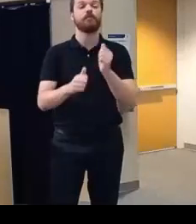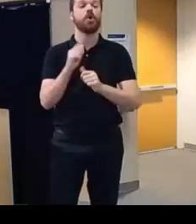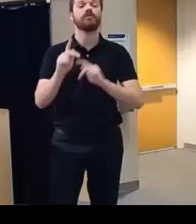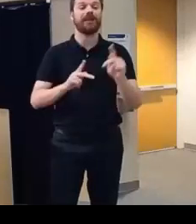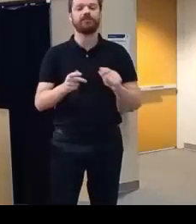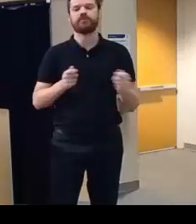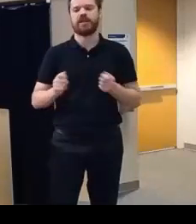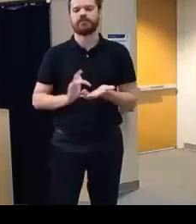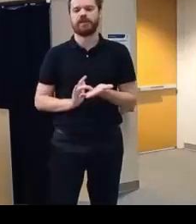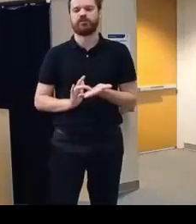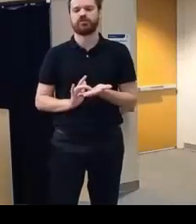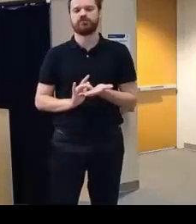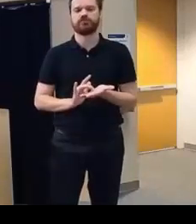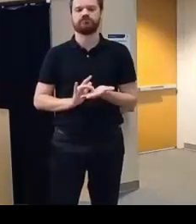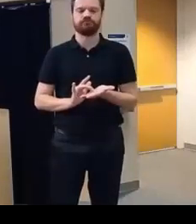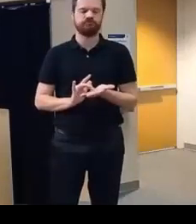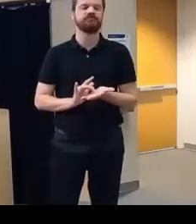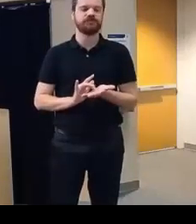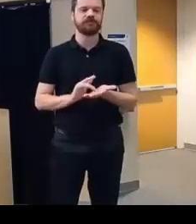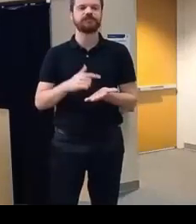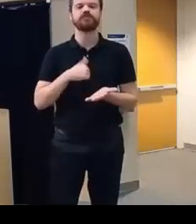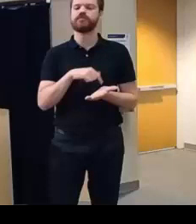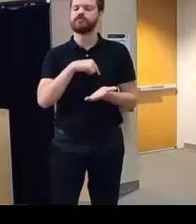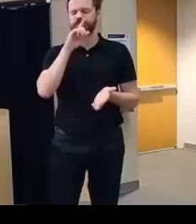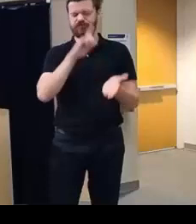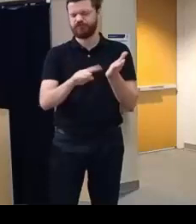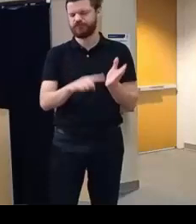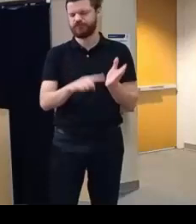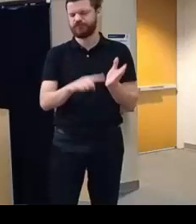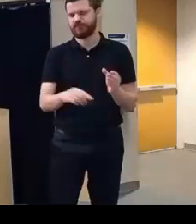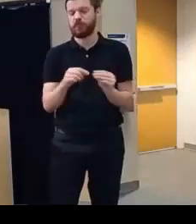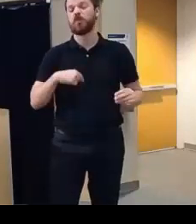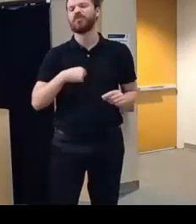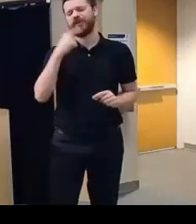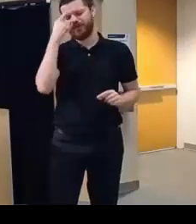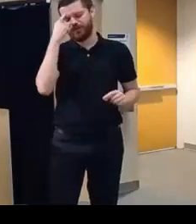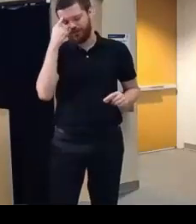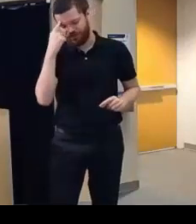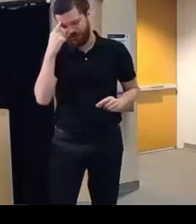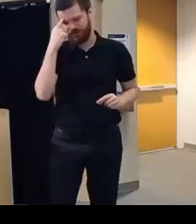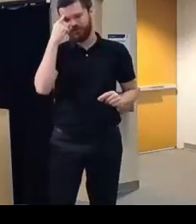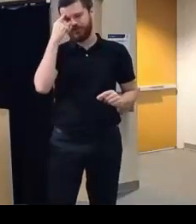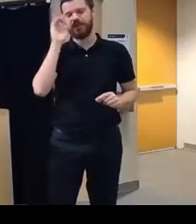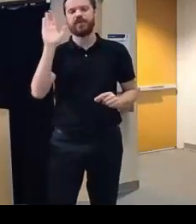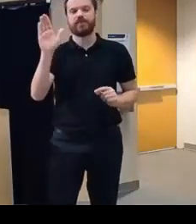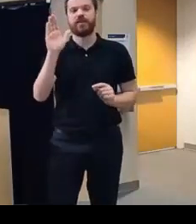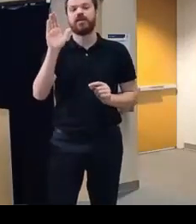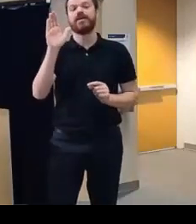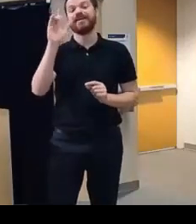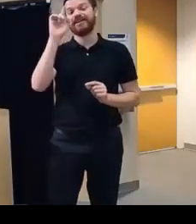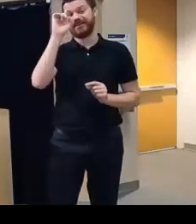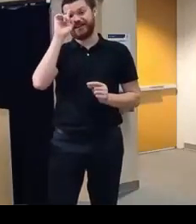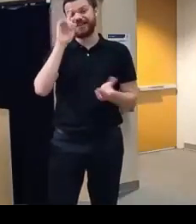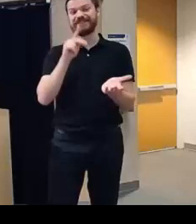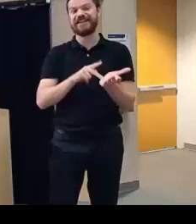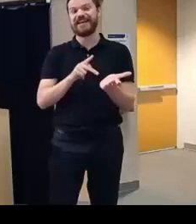is managing my medications. And as we drill into that a little bit more, we think that that is actually their psychiatric medications, and that some of